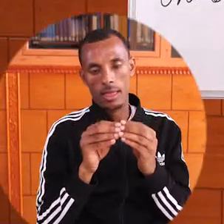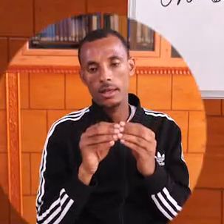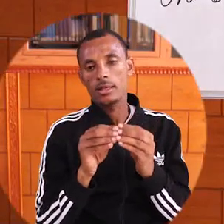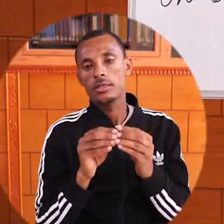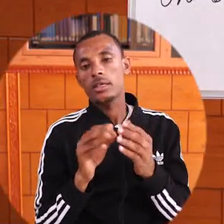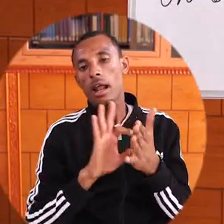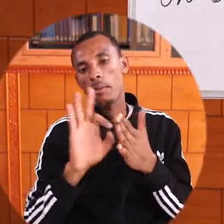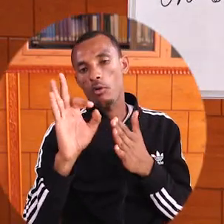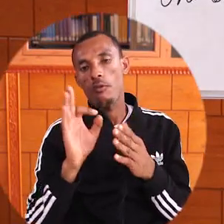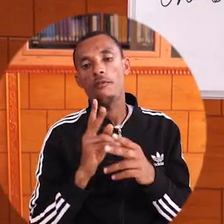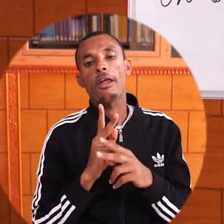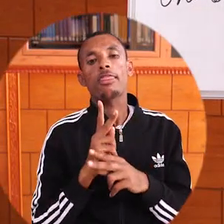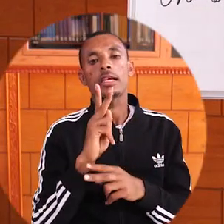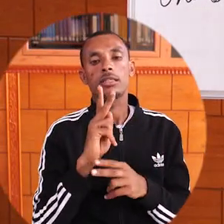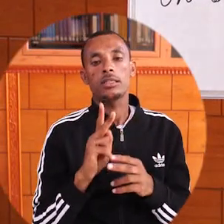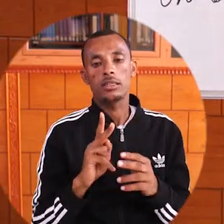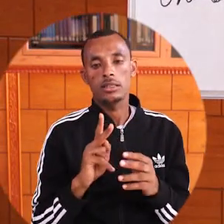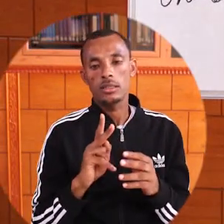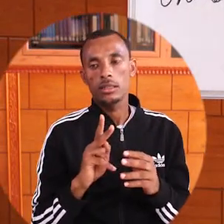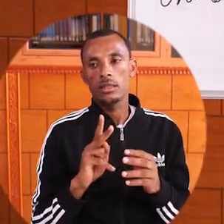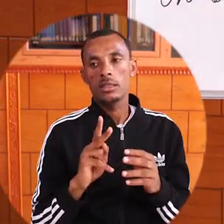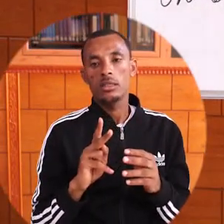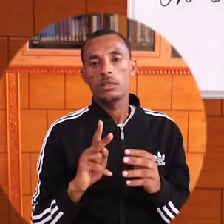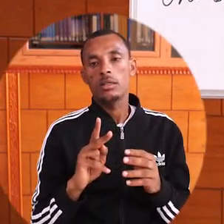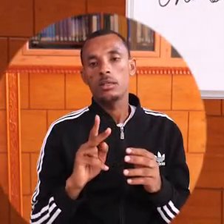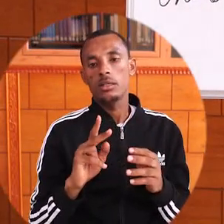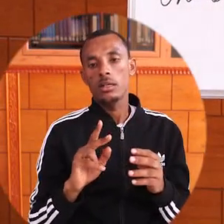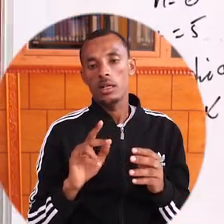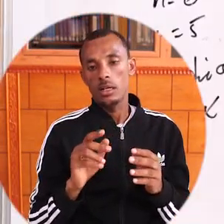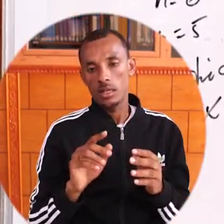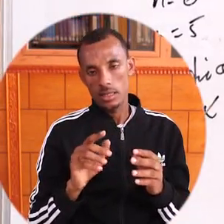you take one given worked example.